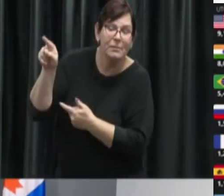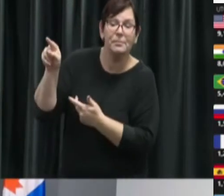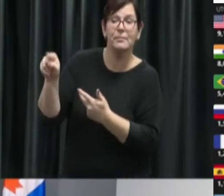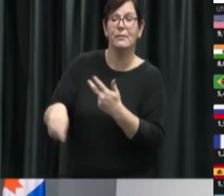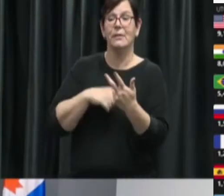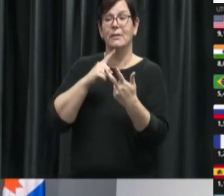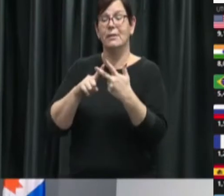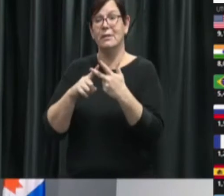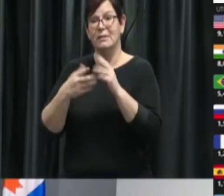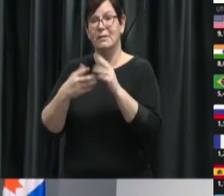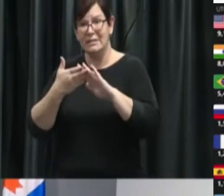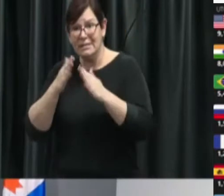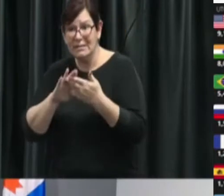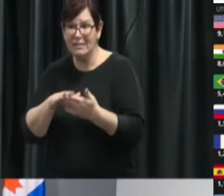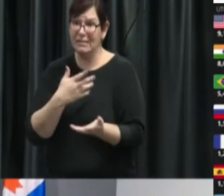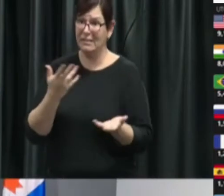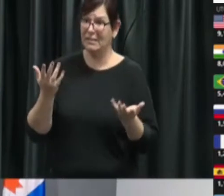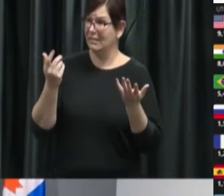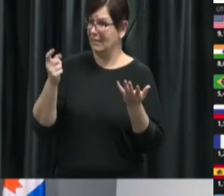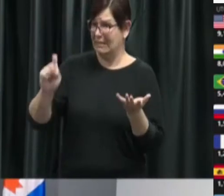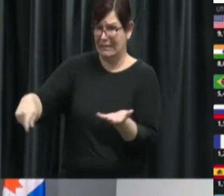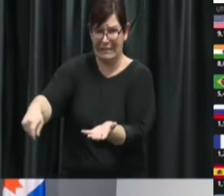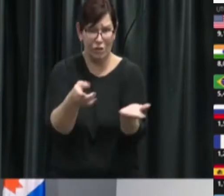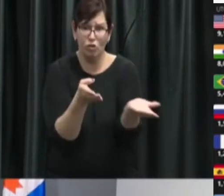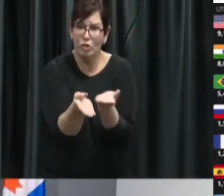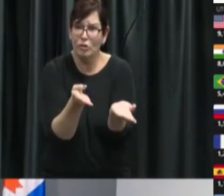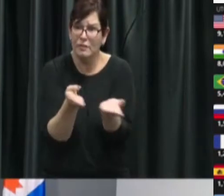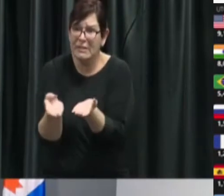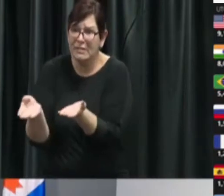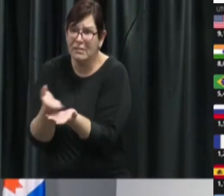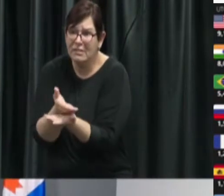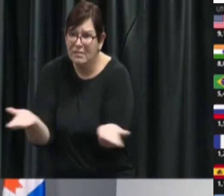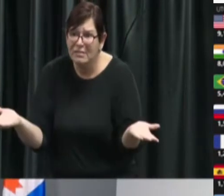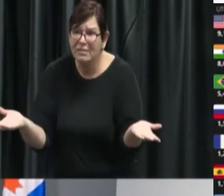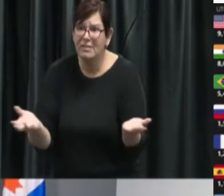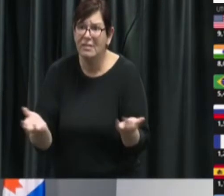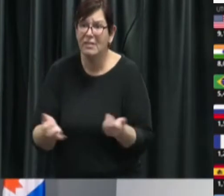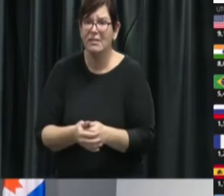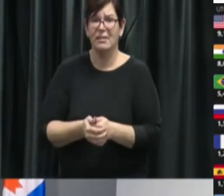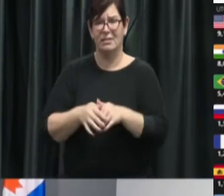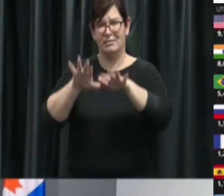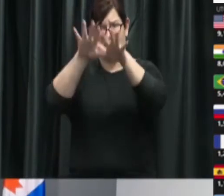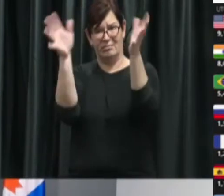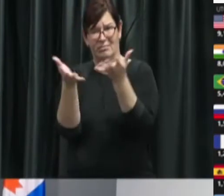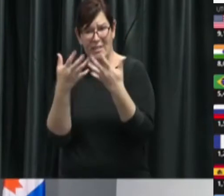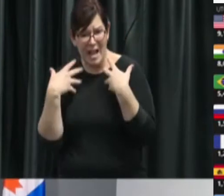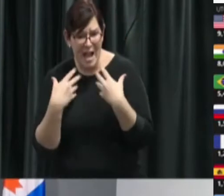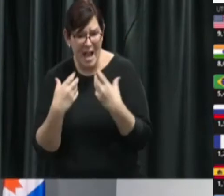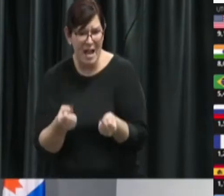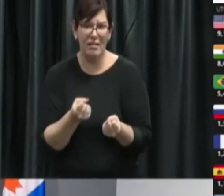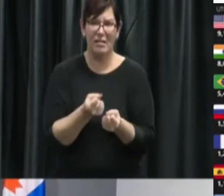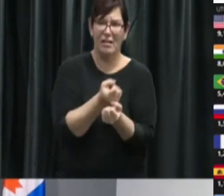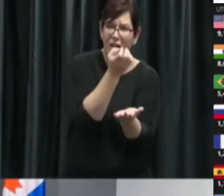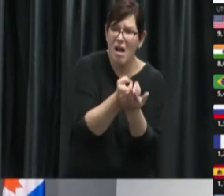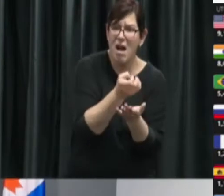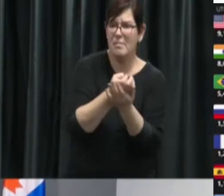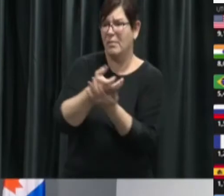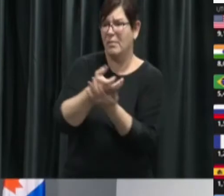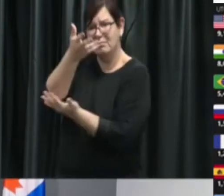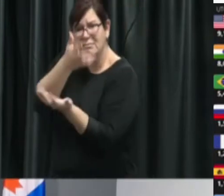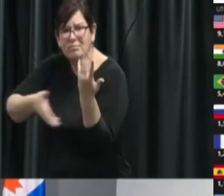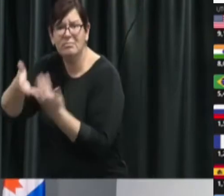population has, and of course to mitigate those broader health, social, and economic impacts. I think we have worked